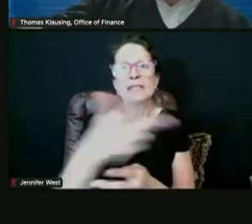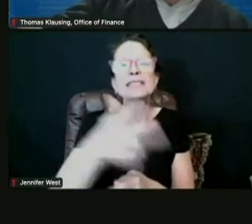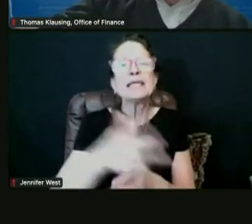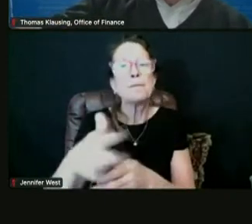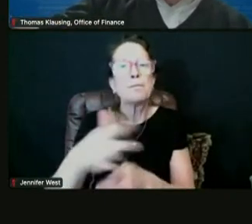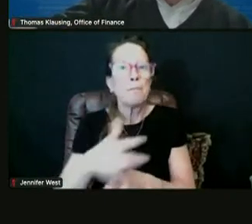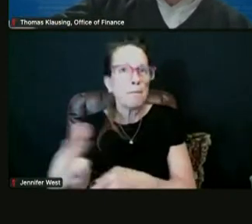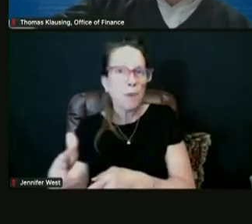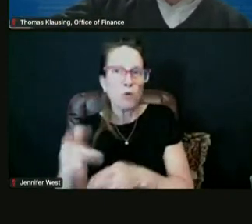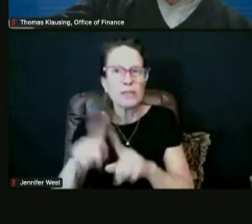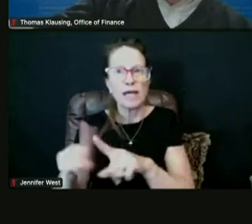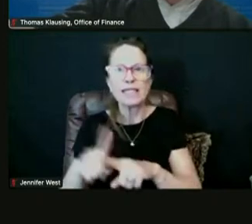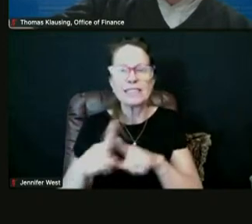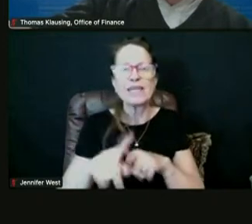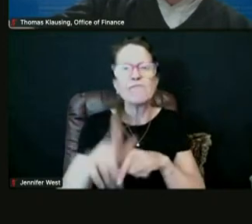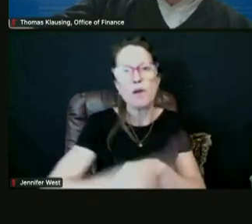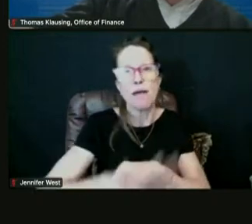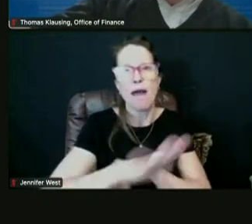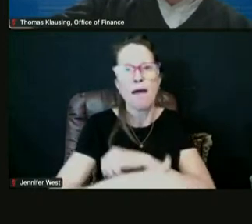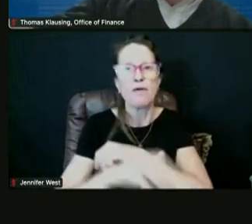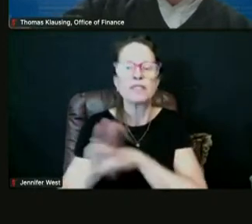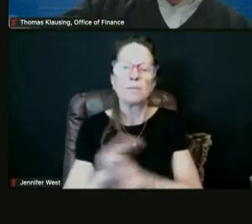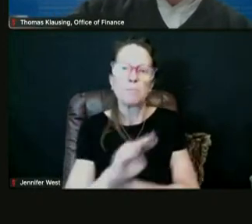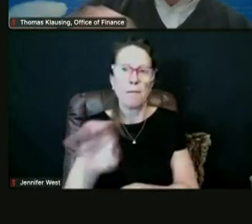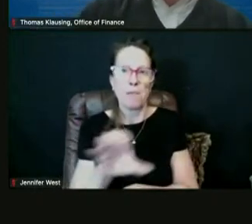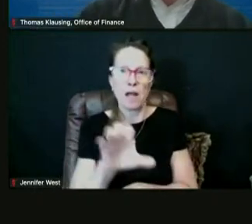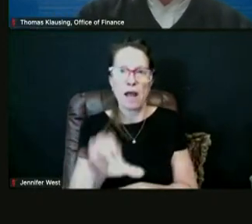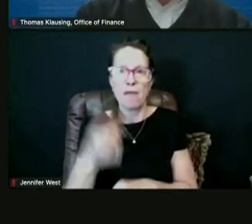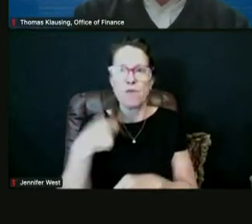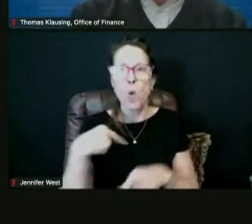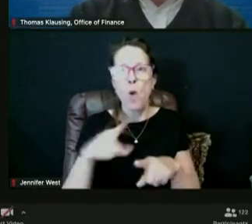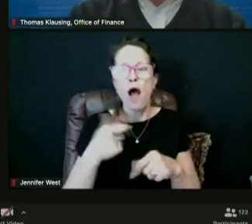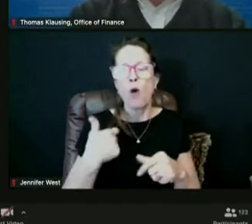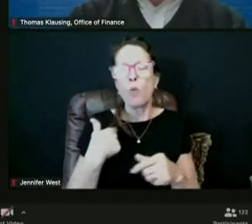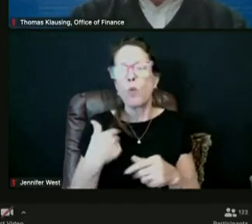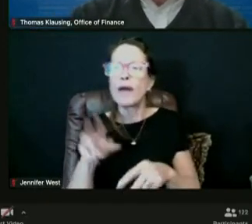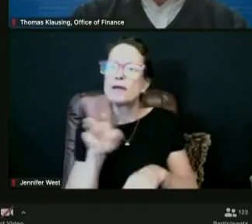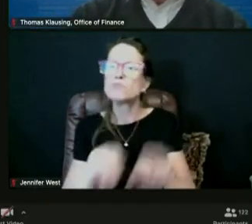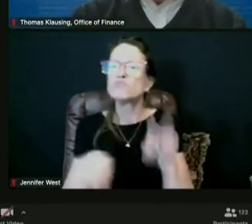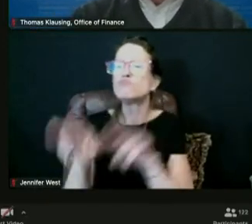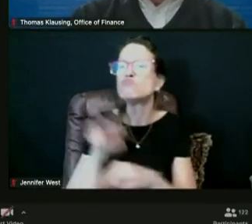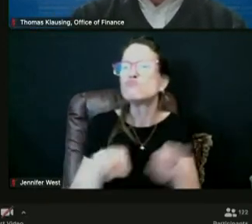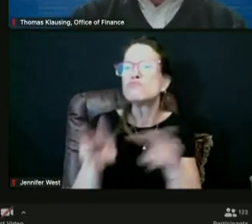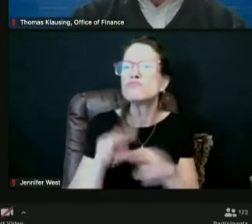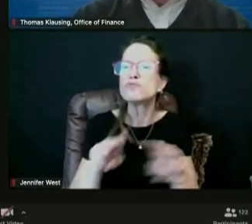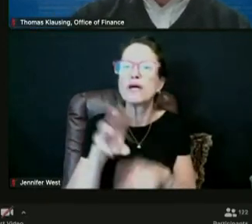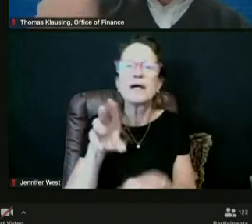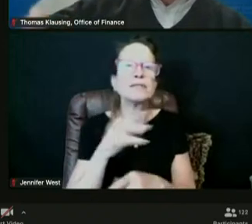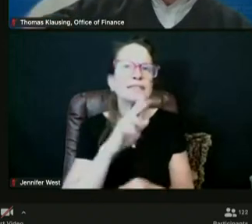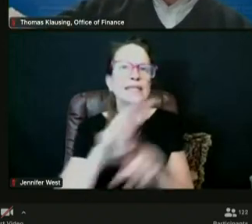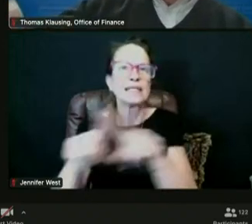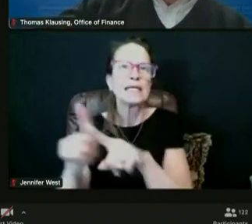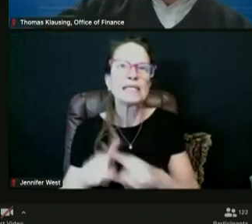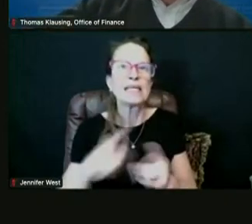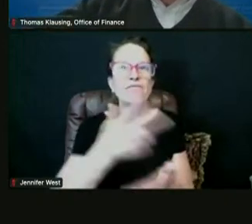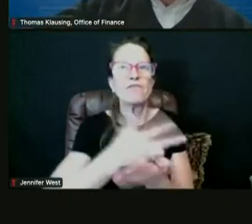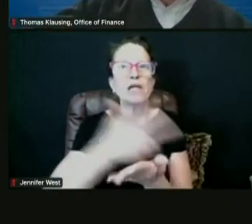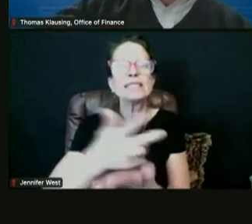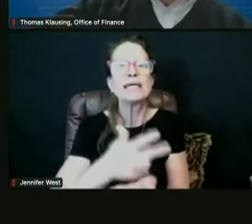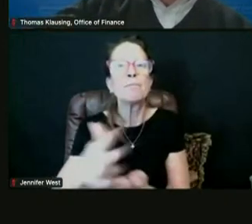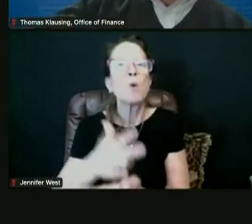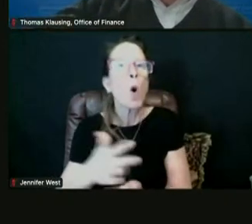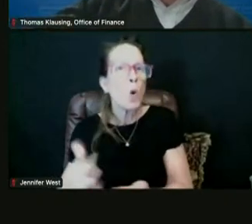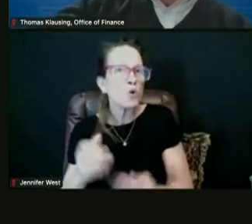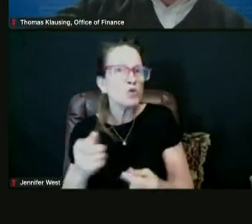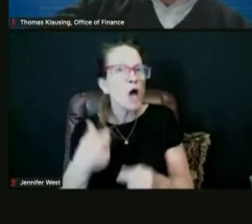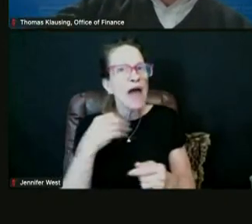county. And so as we continue to visit our depots and gain input from staff members, that is one piece in which